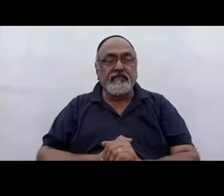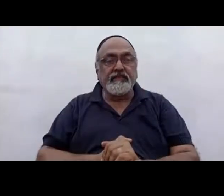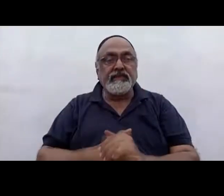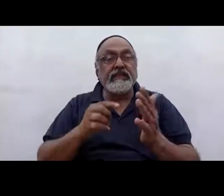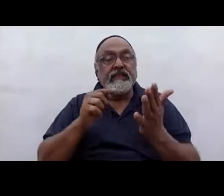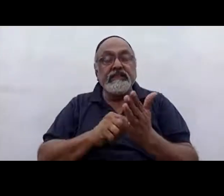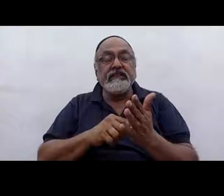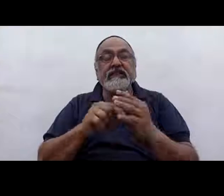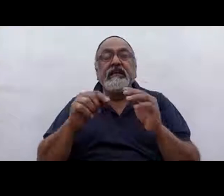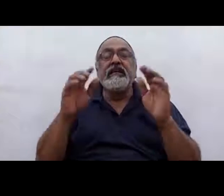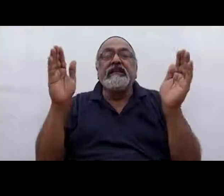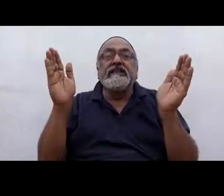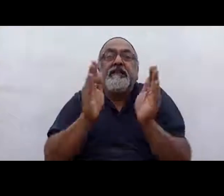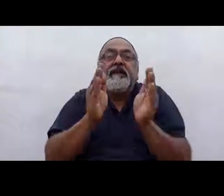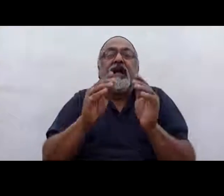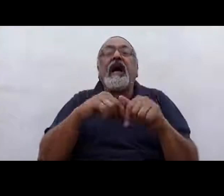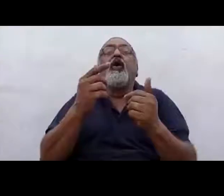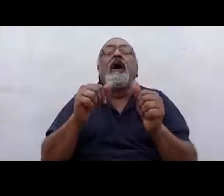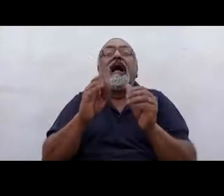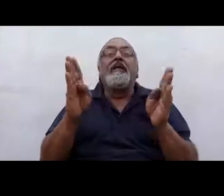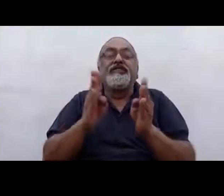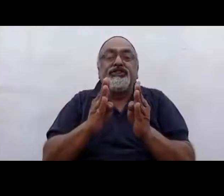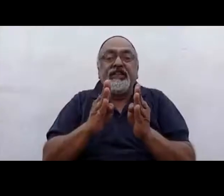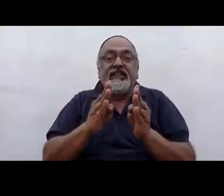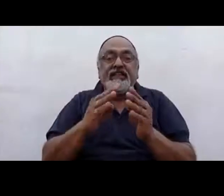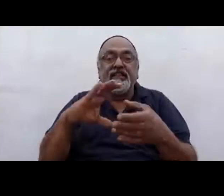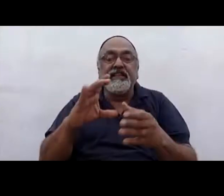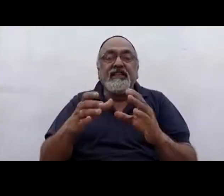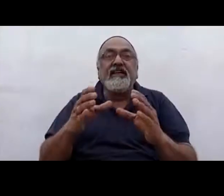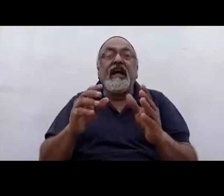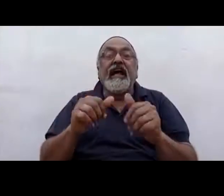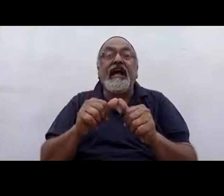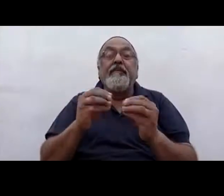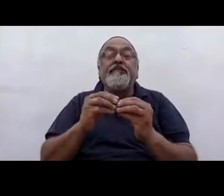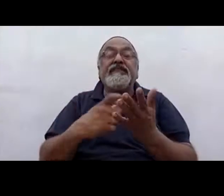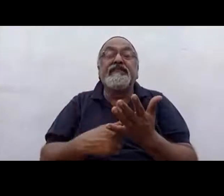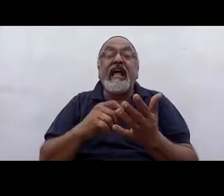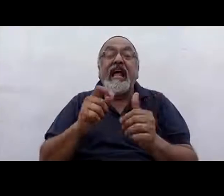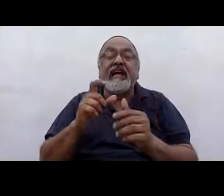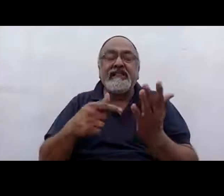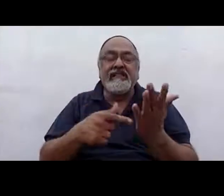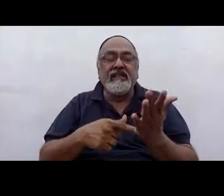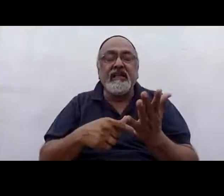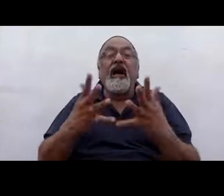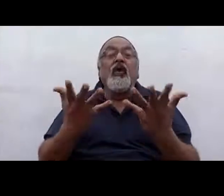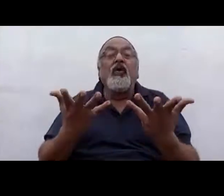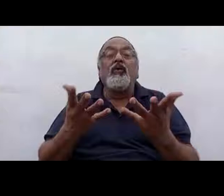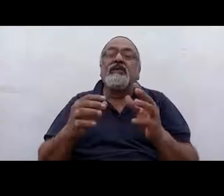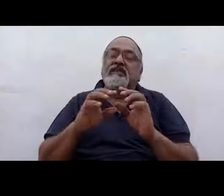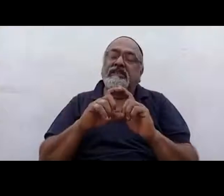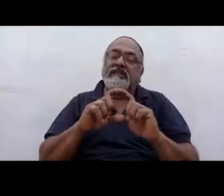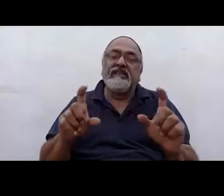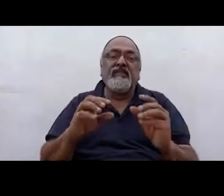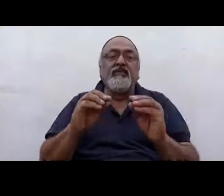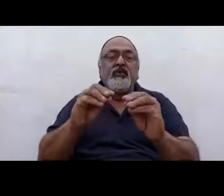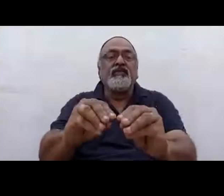was the summary of how to, I mean, I summed up everything what Bhavya couldn't cover yesterday. So any doubts,